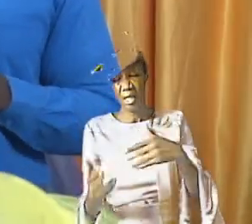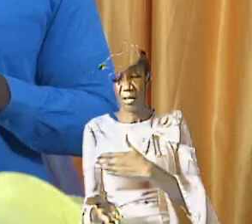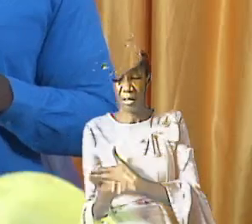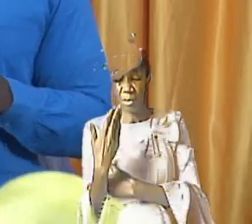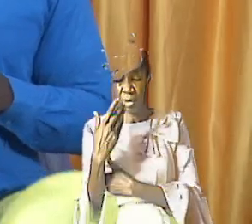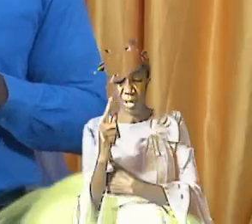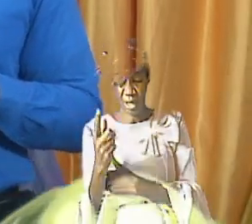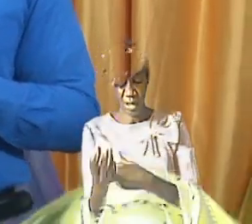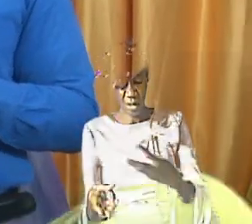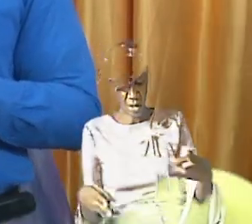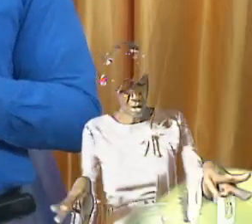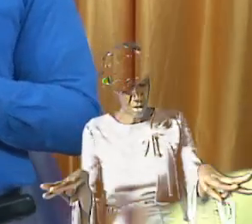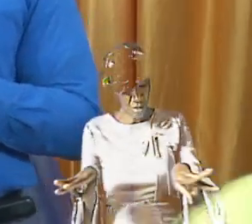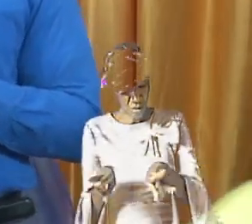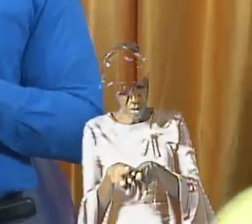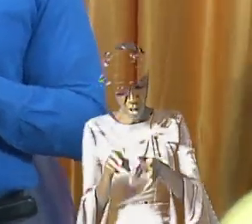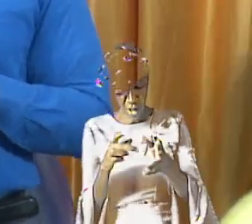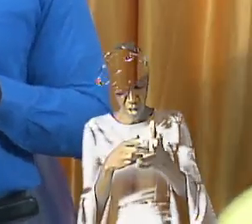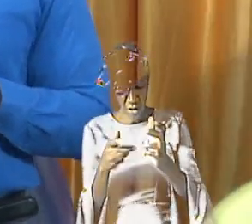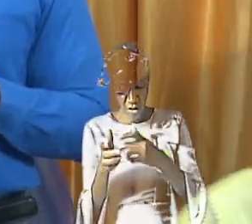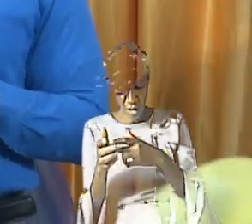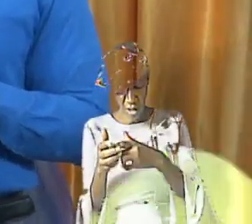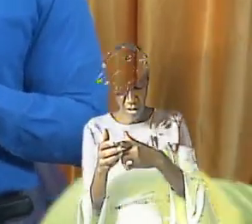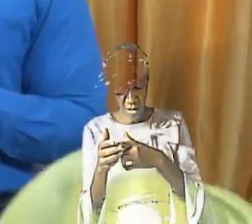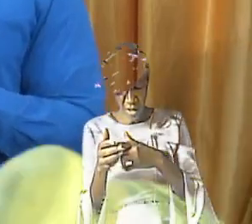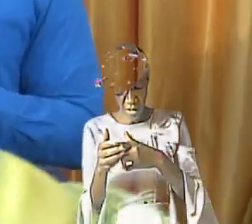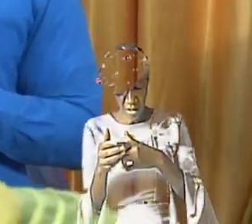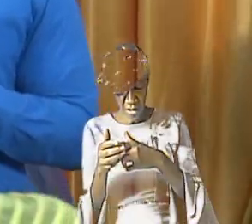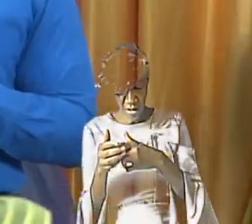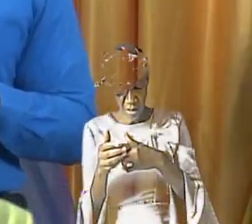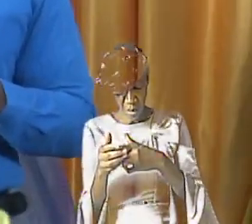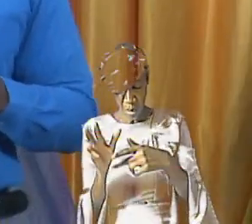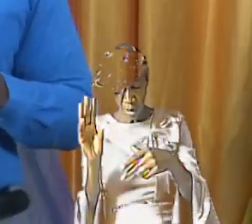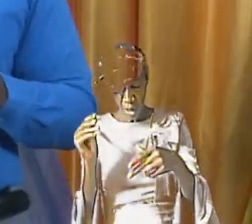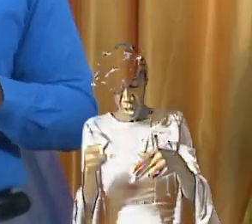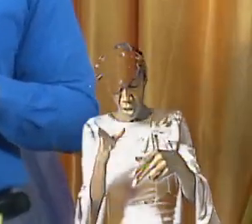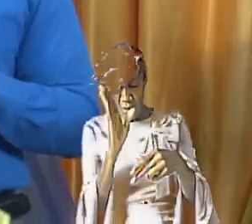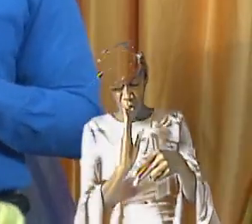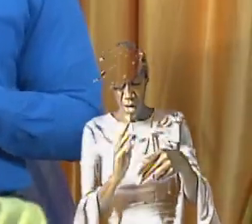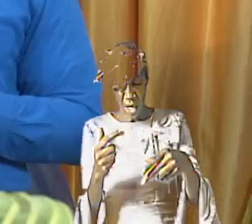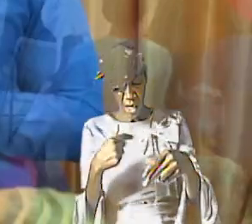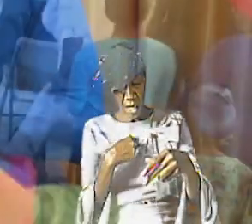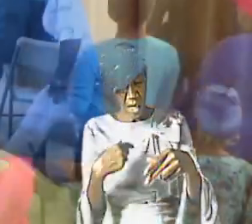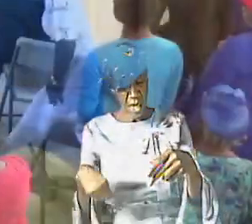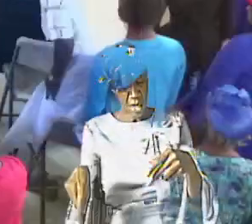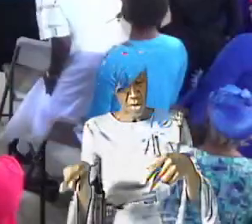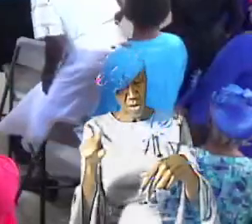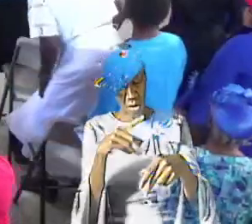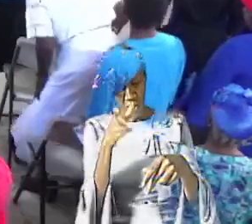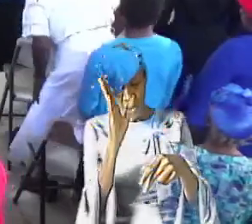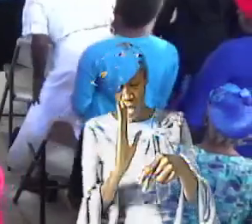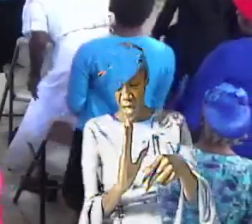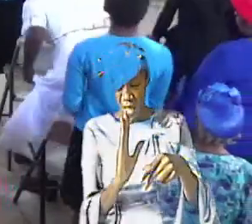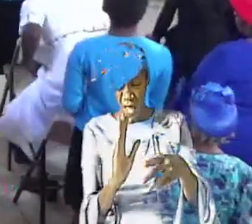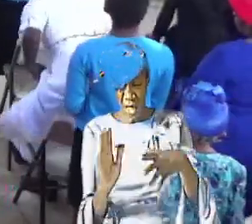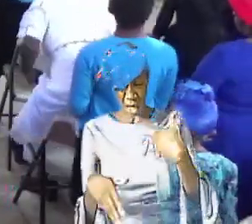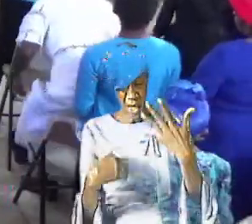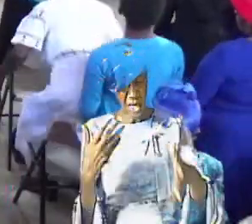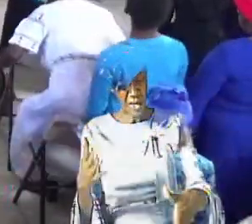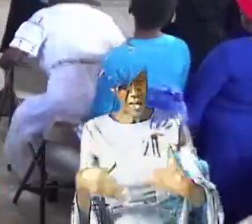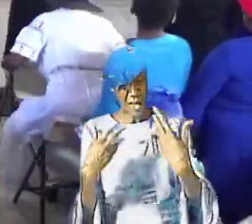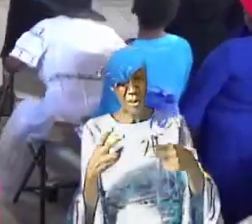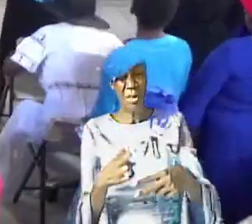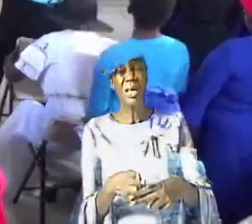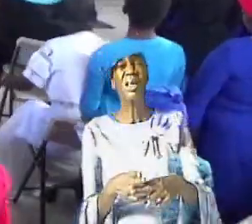are worthy. No God like unto our God. What a privilege, Jesus. We honor